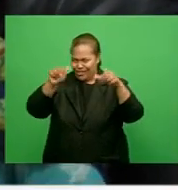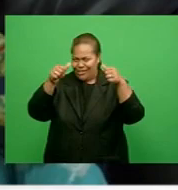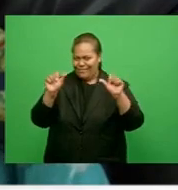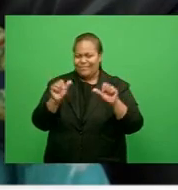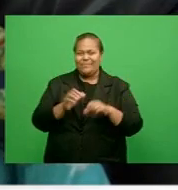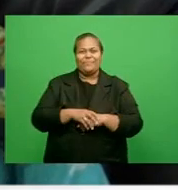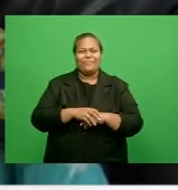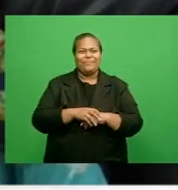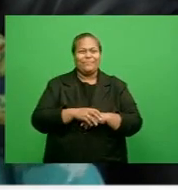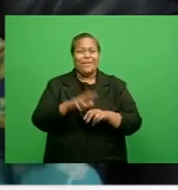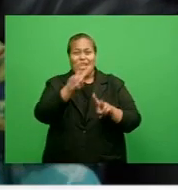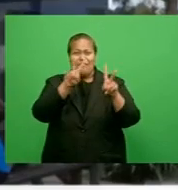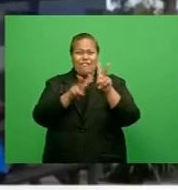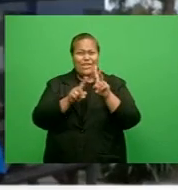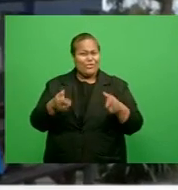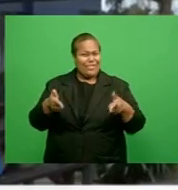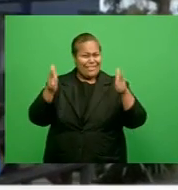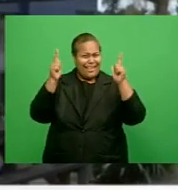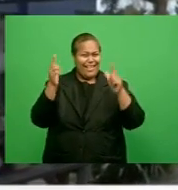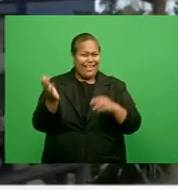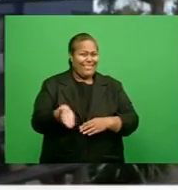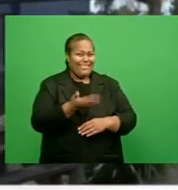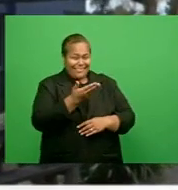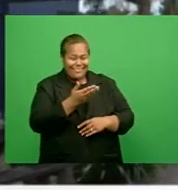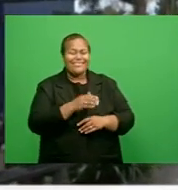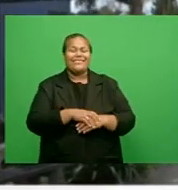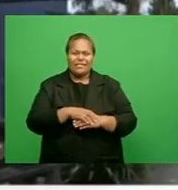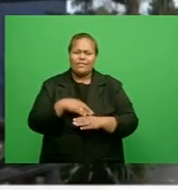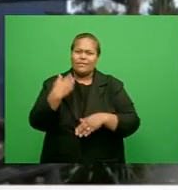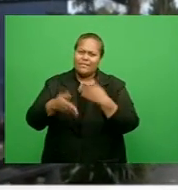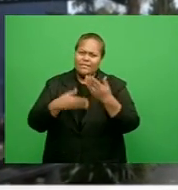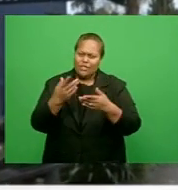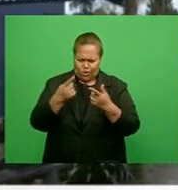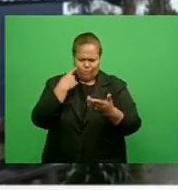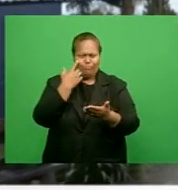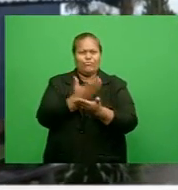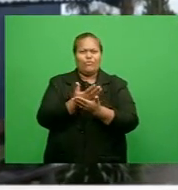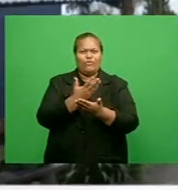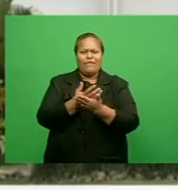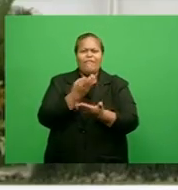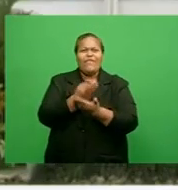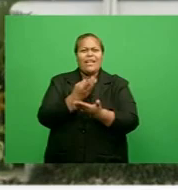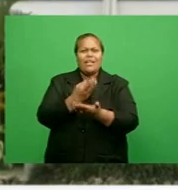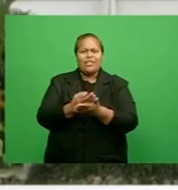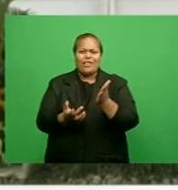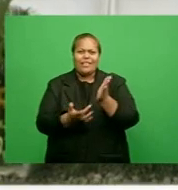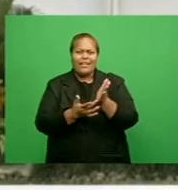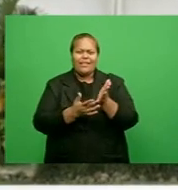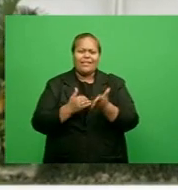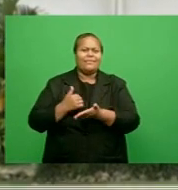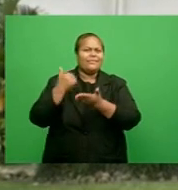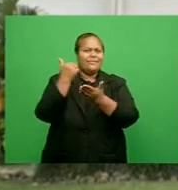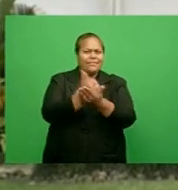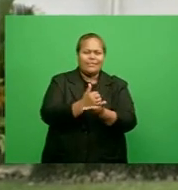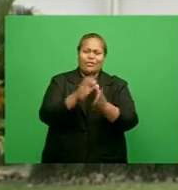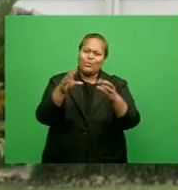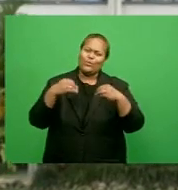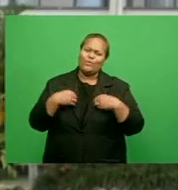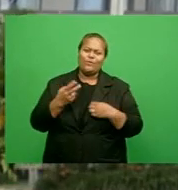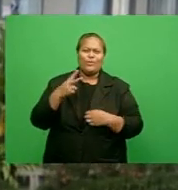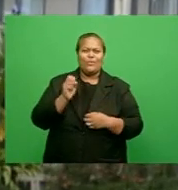Dr. William May says this is evident in the financial and technical assistance received during the 2018